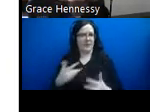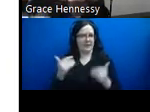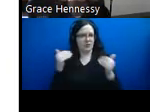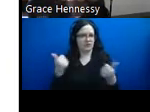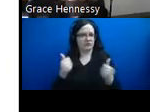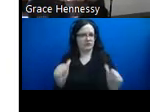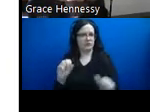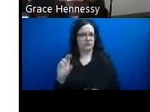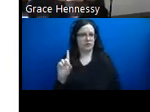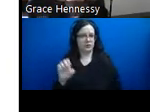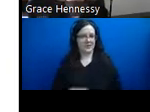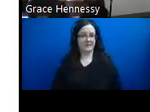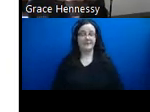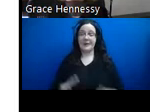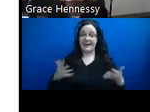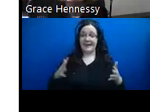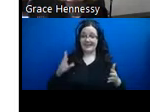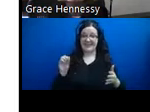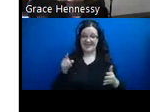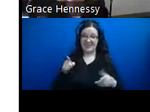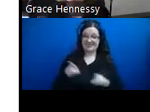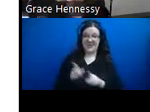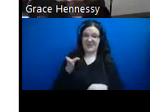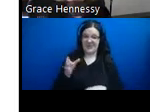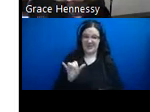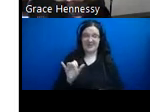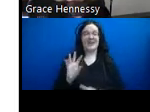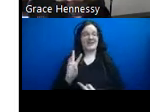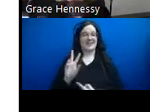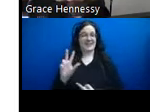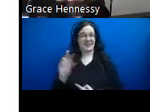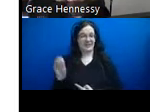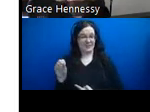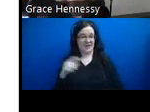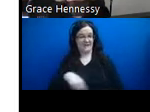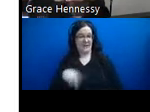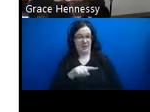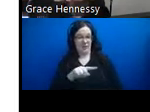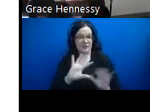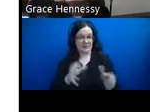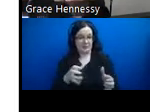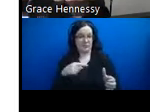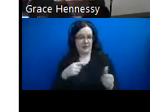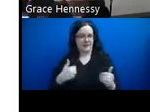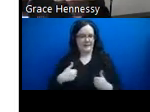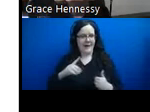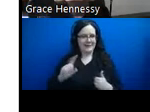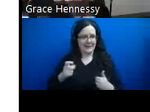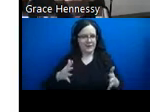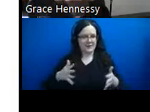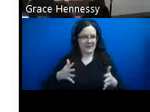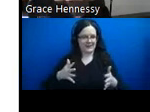And anxiety disorders were also there as well. So 63% of those who had a diagnosis of anxiety